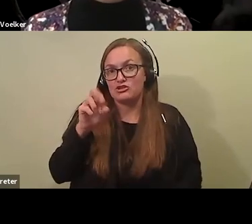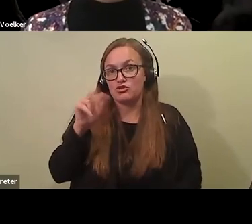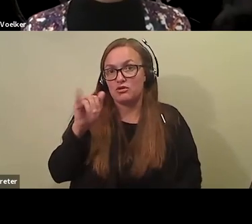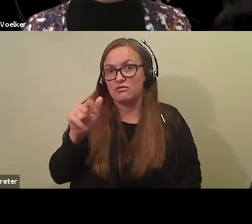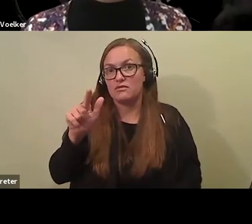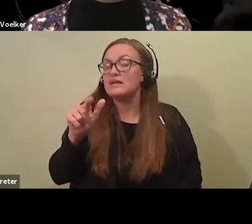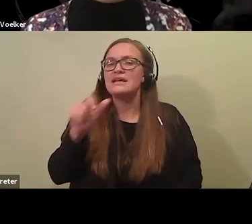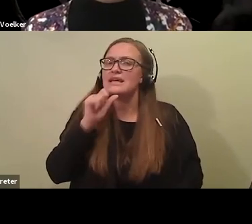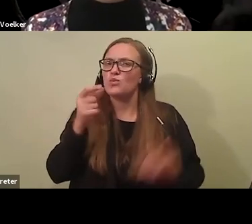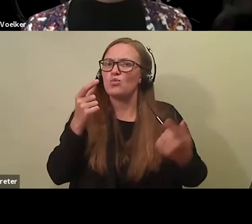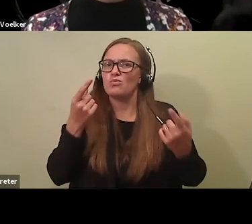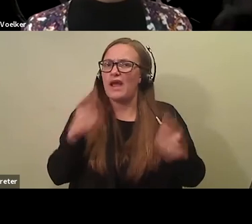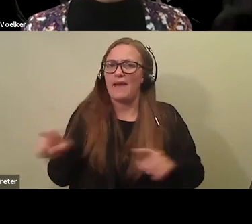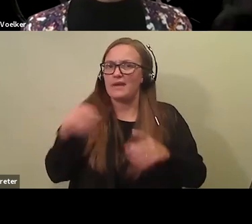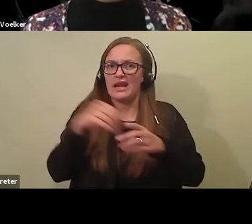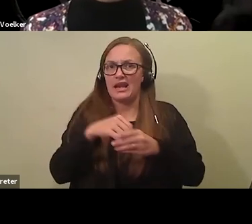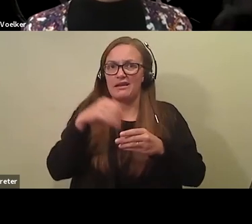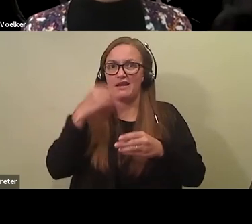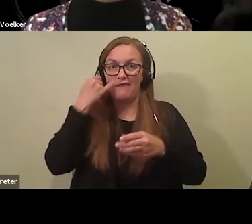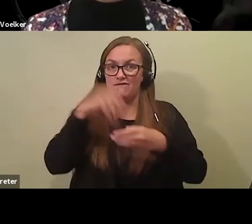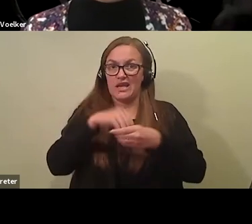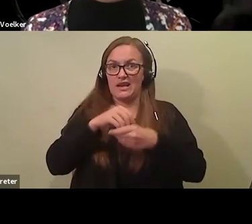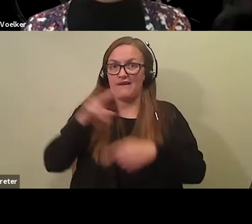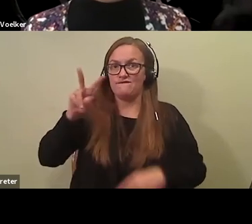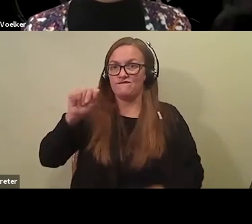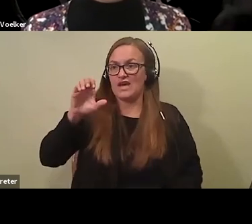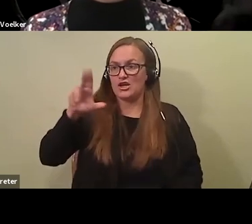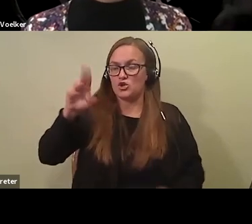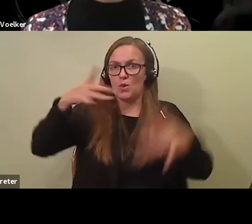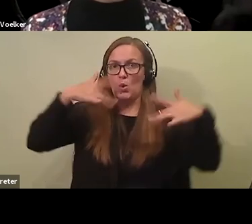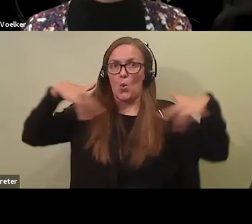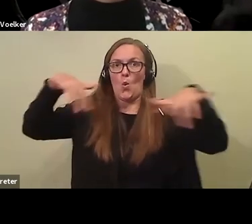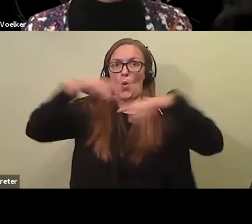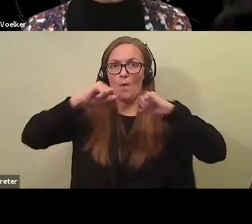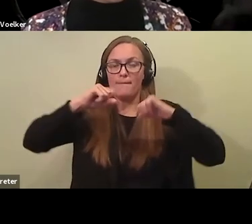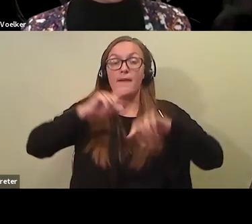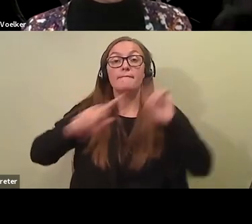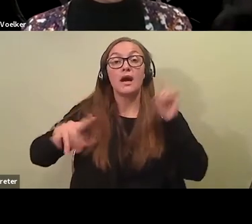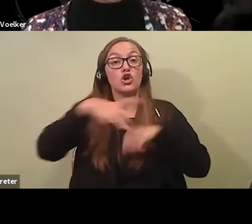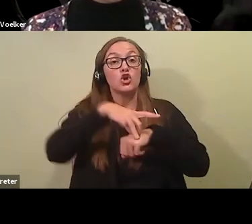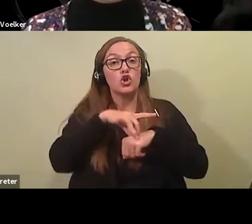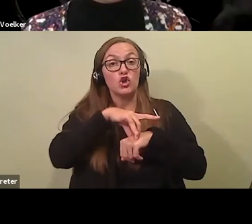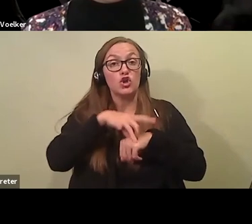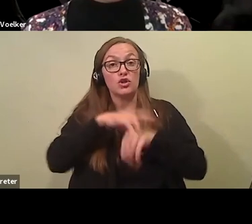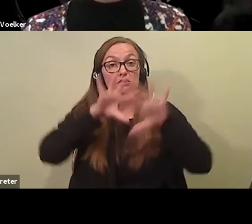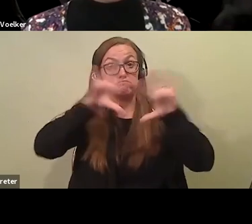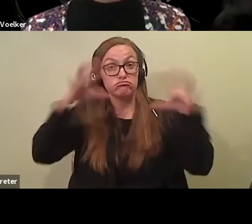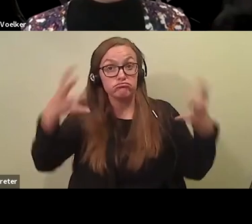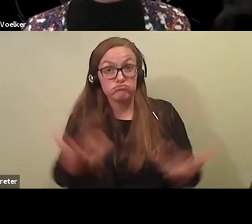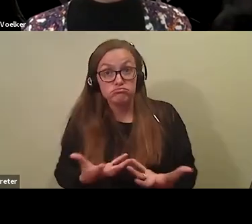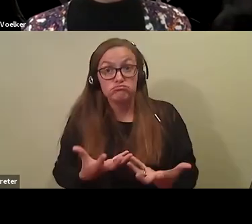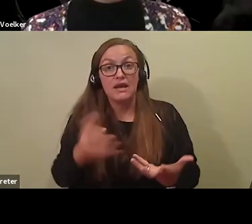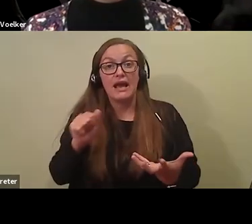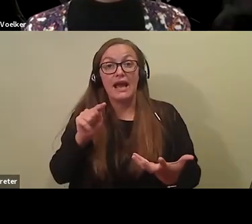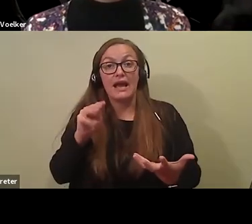say in Earth's atmosphere, you make a very powerful laser that then can self-collapse. So what happens is, a laser that